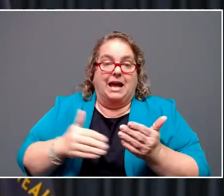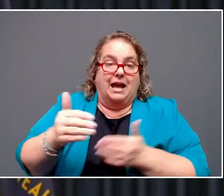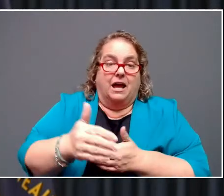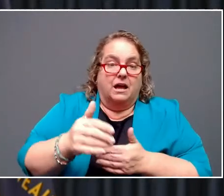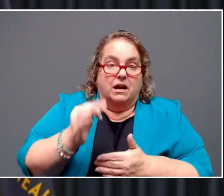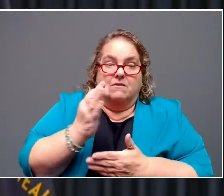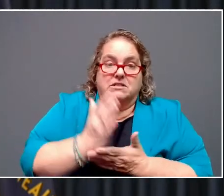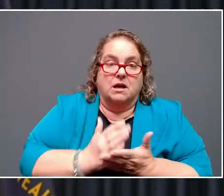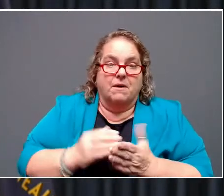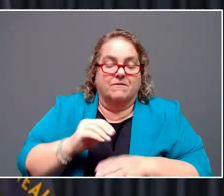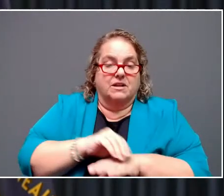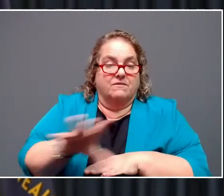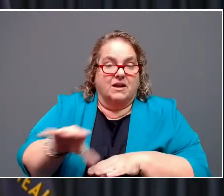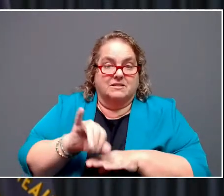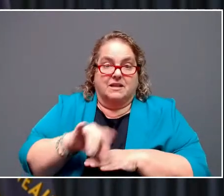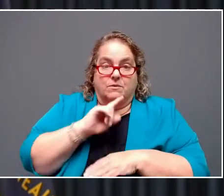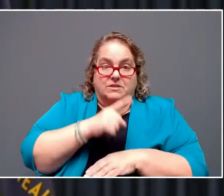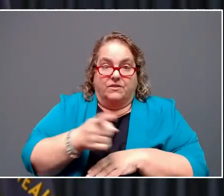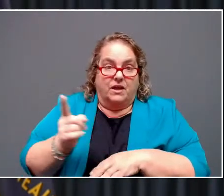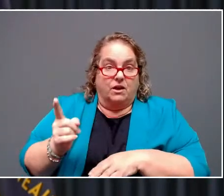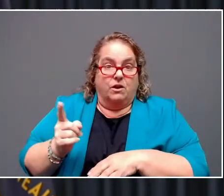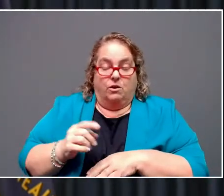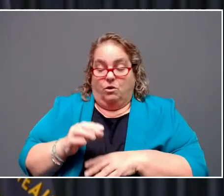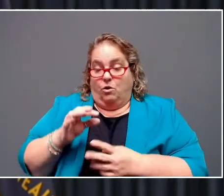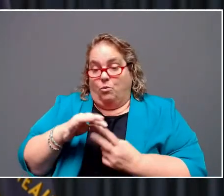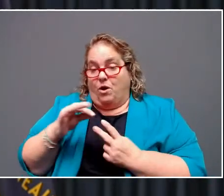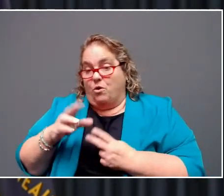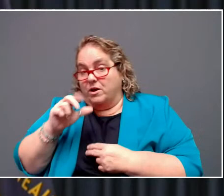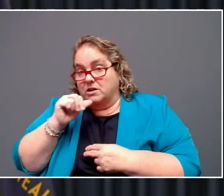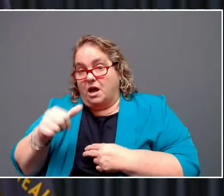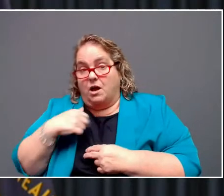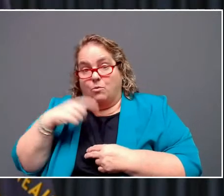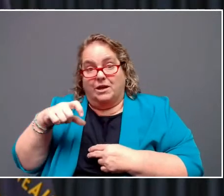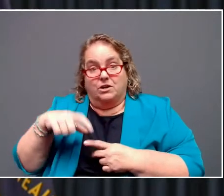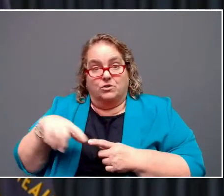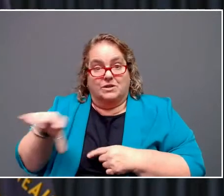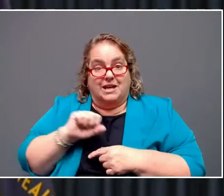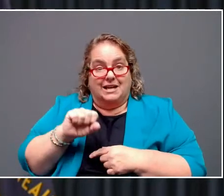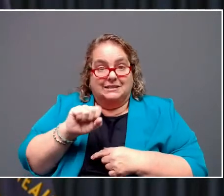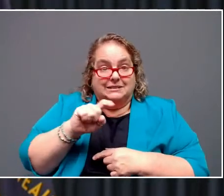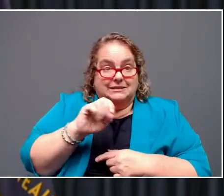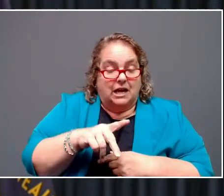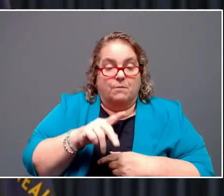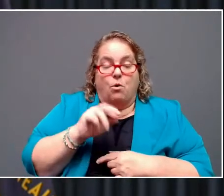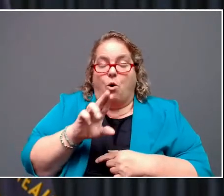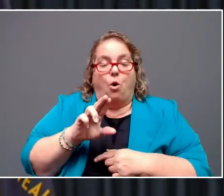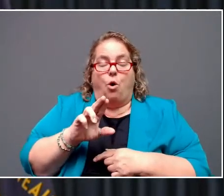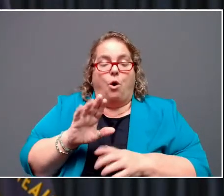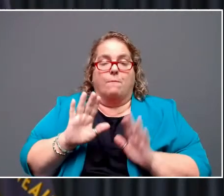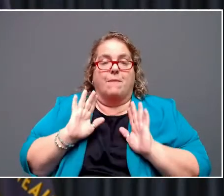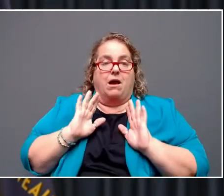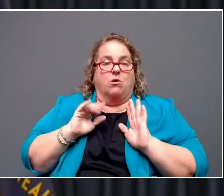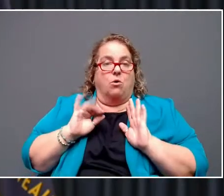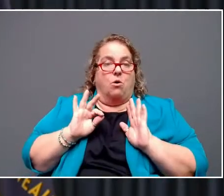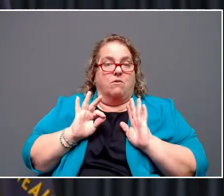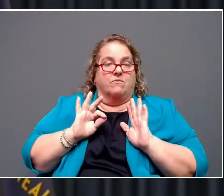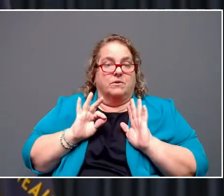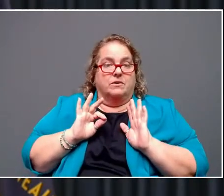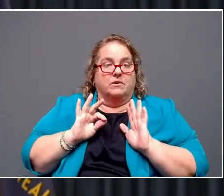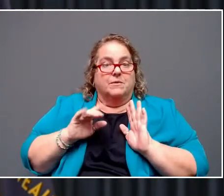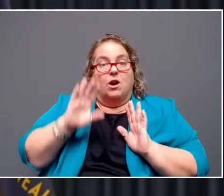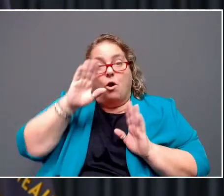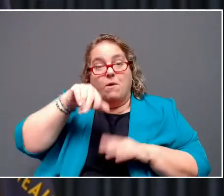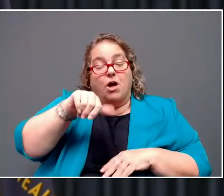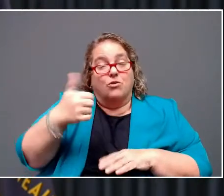that's out there, and that's whether or not we needed to take a step or back off of a step. But I hope the other thing that they see is we've been at